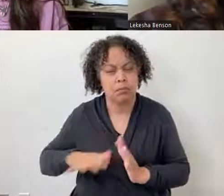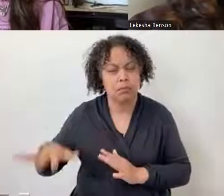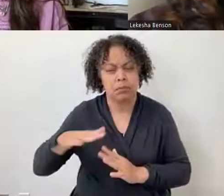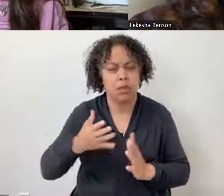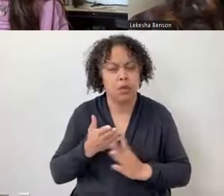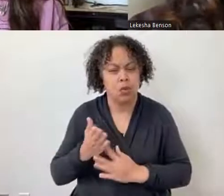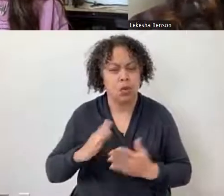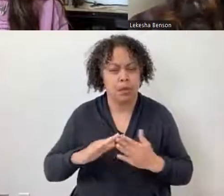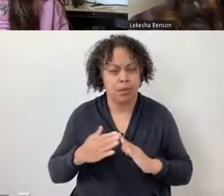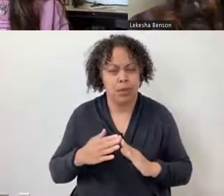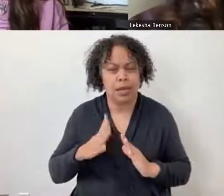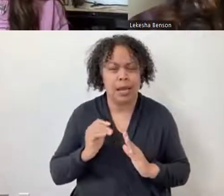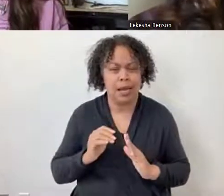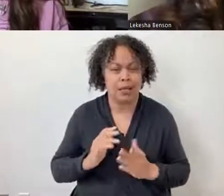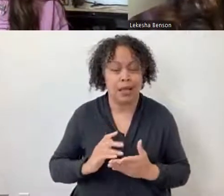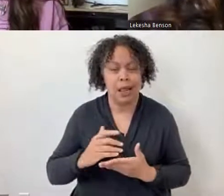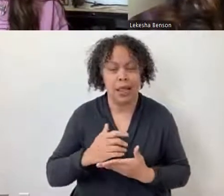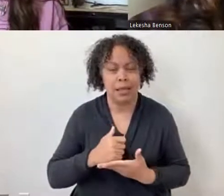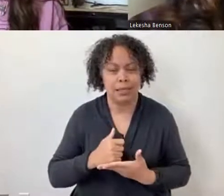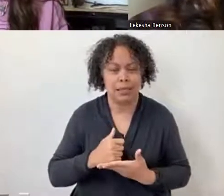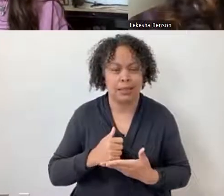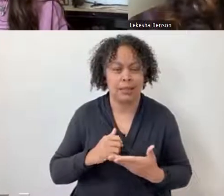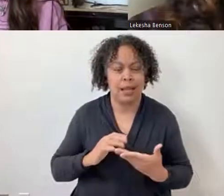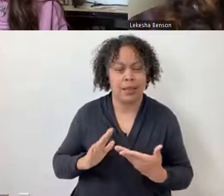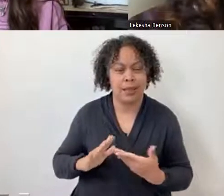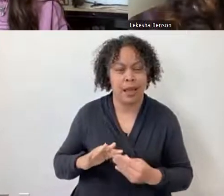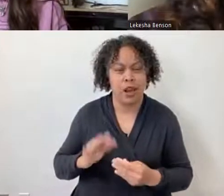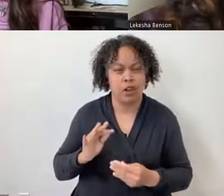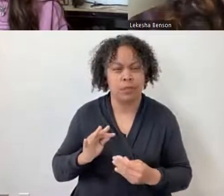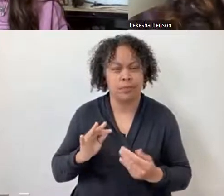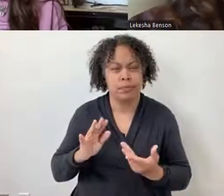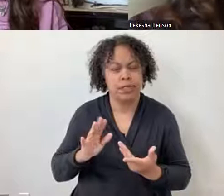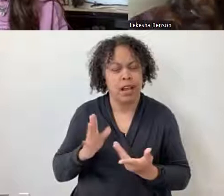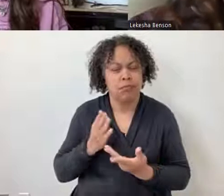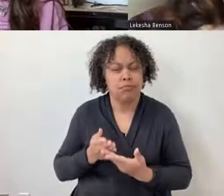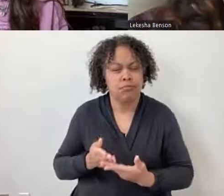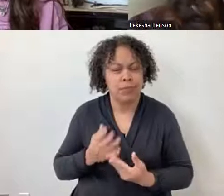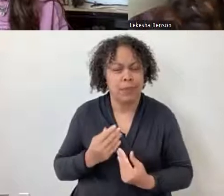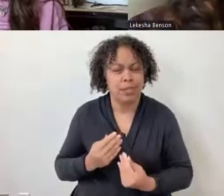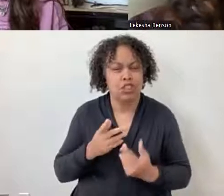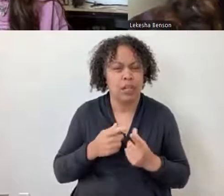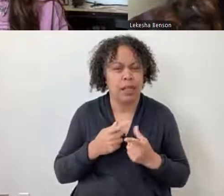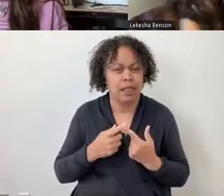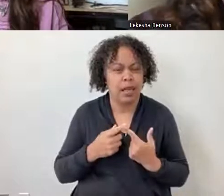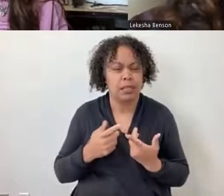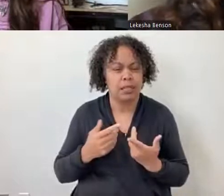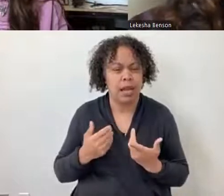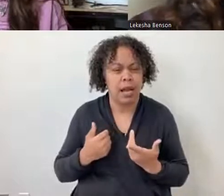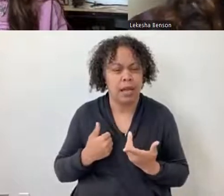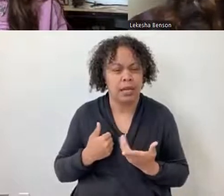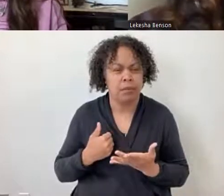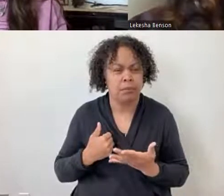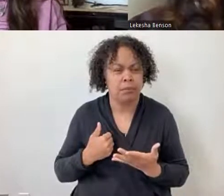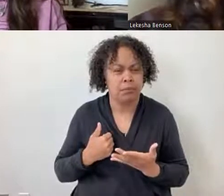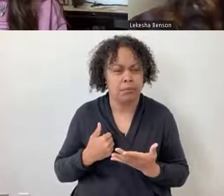there collected health disparity information. And then they had a convening, and